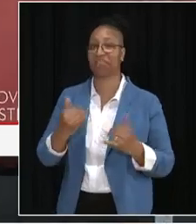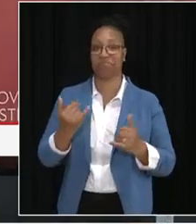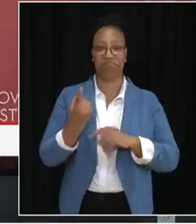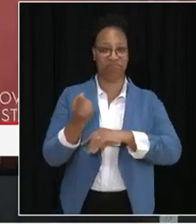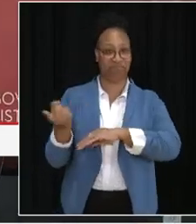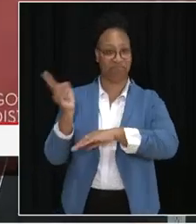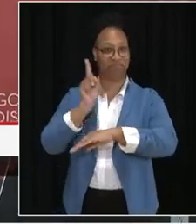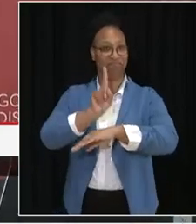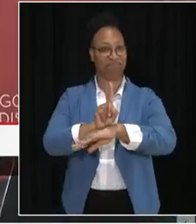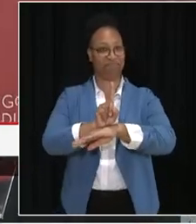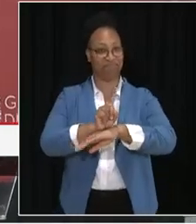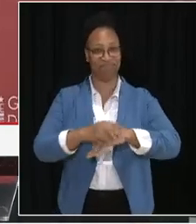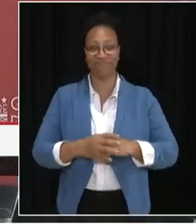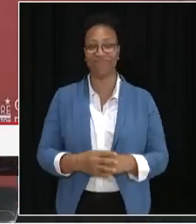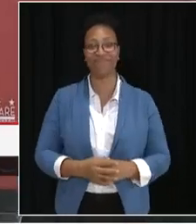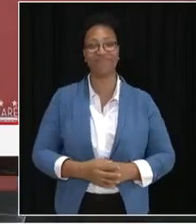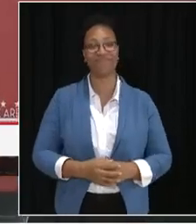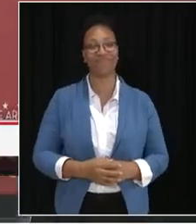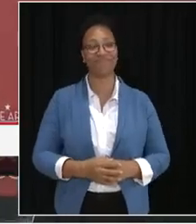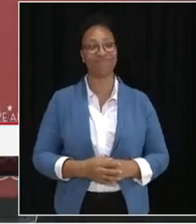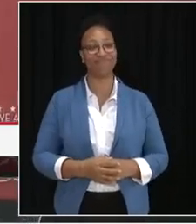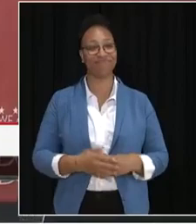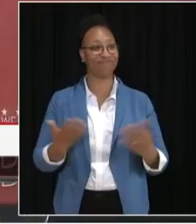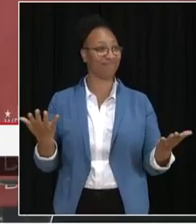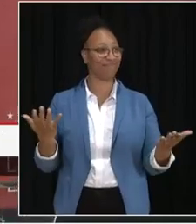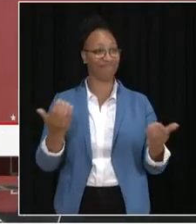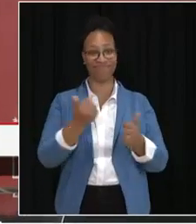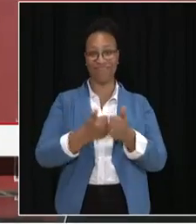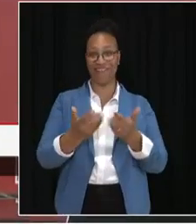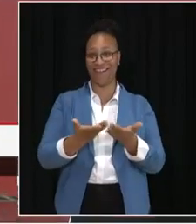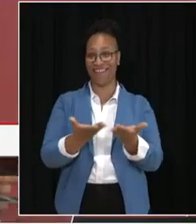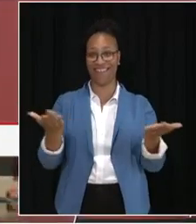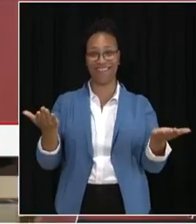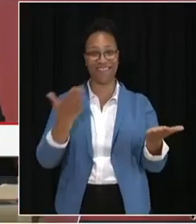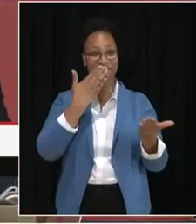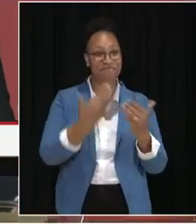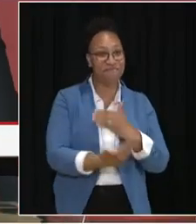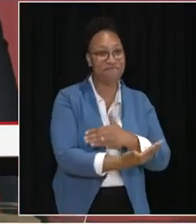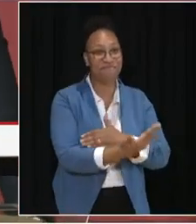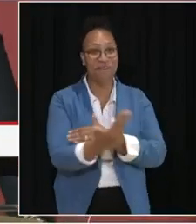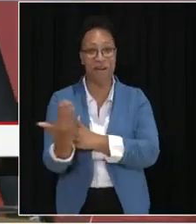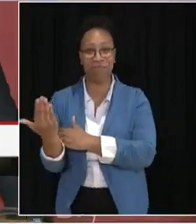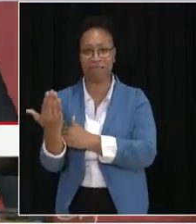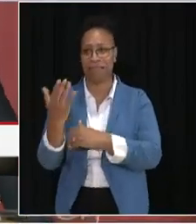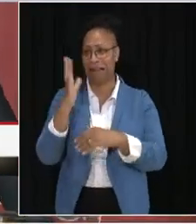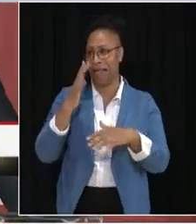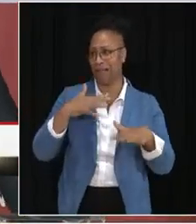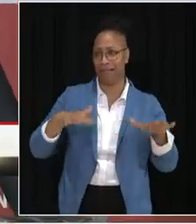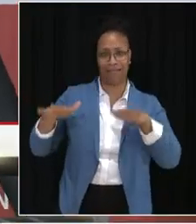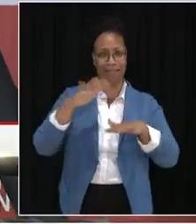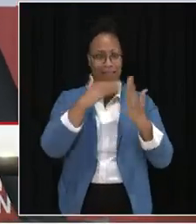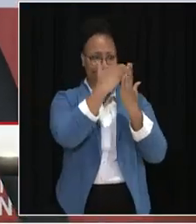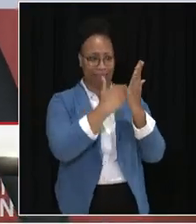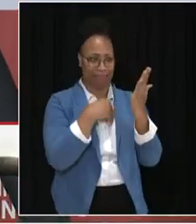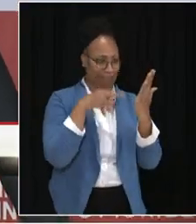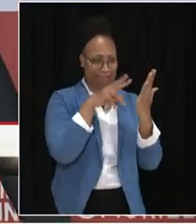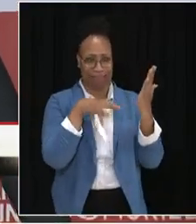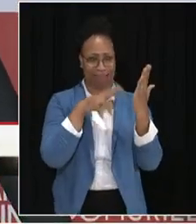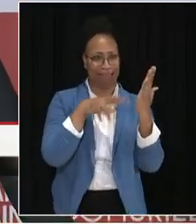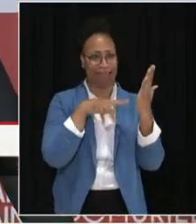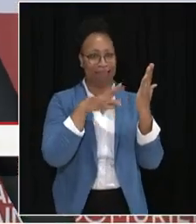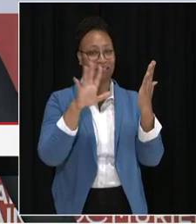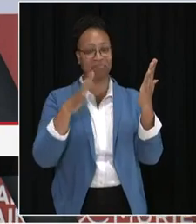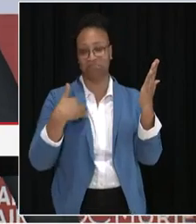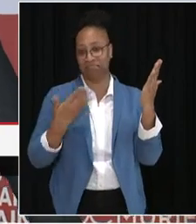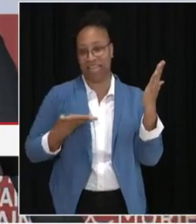Good morning. I think everyone was so eager to get to the microphone trying to figure out who's next on the list. So I'm glad to be here today and be